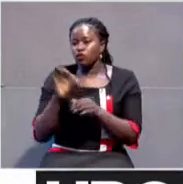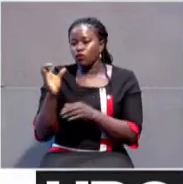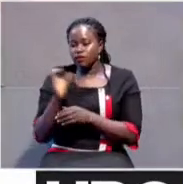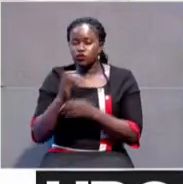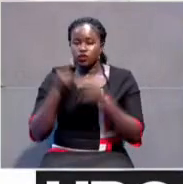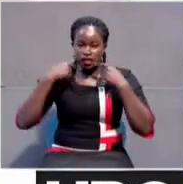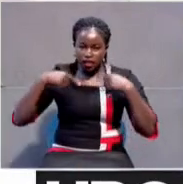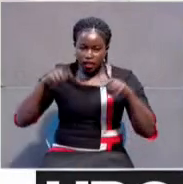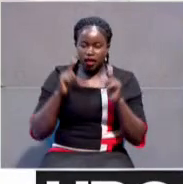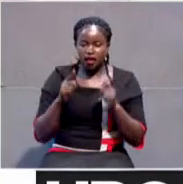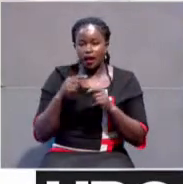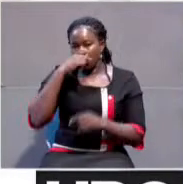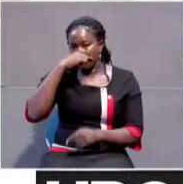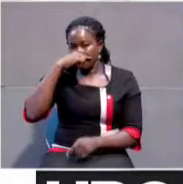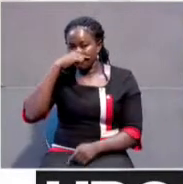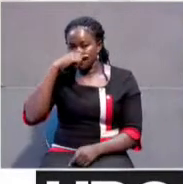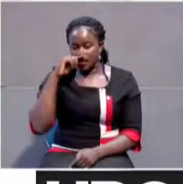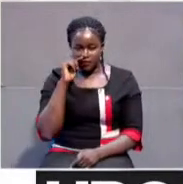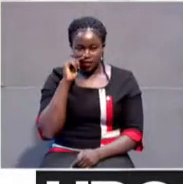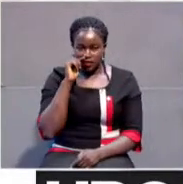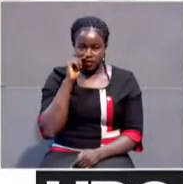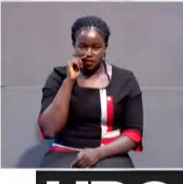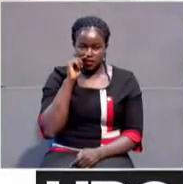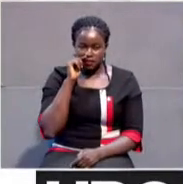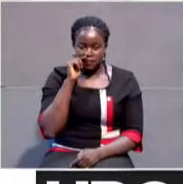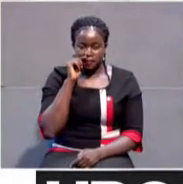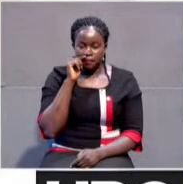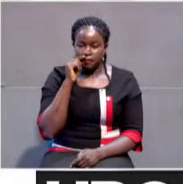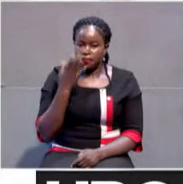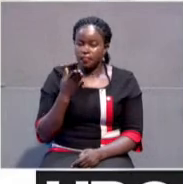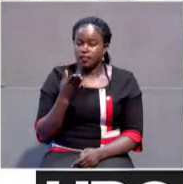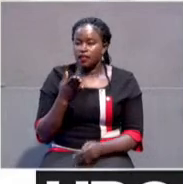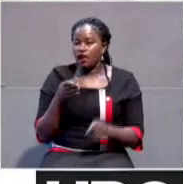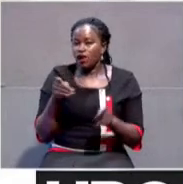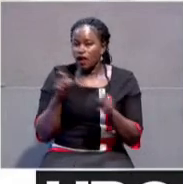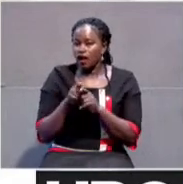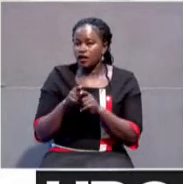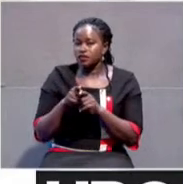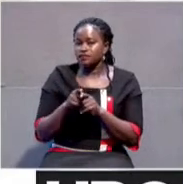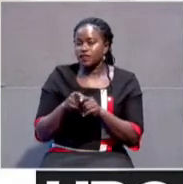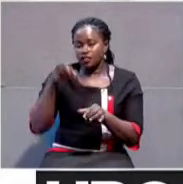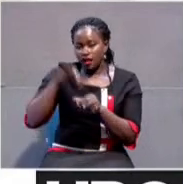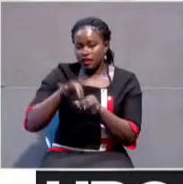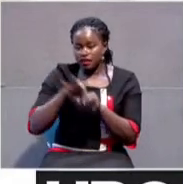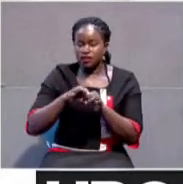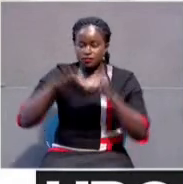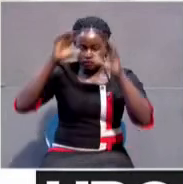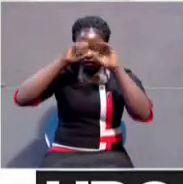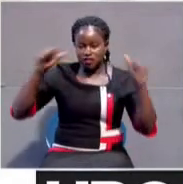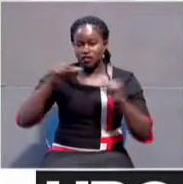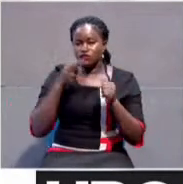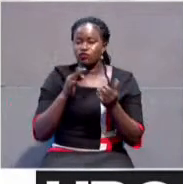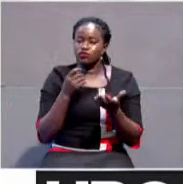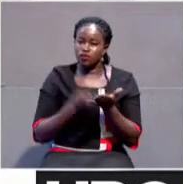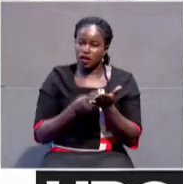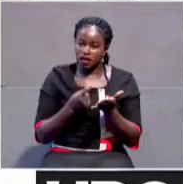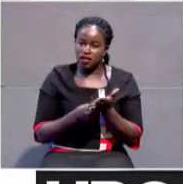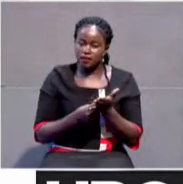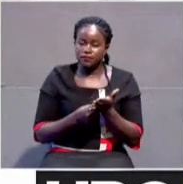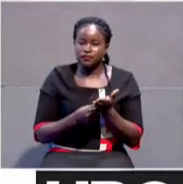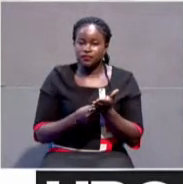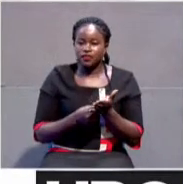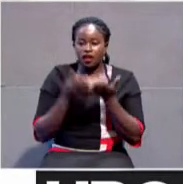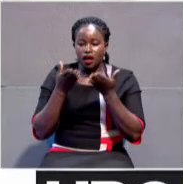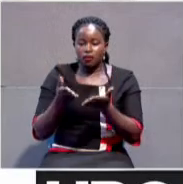declares Yoweri Museveni Tibuhabura Kaguta elected President of the Republic of Uganda at